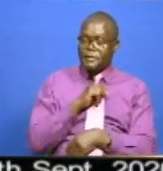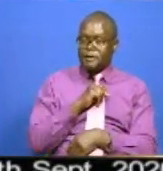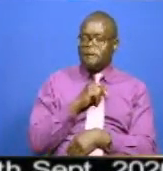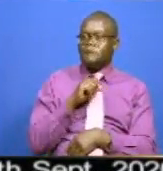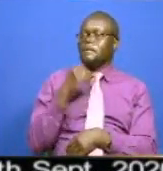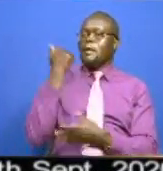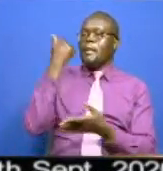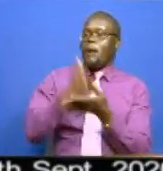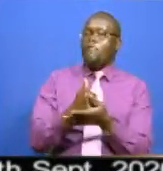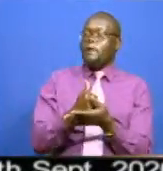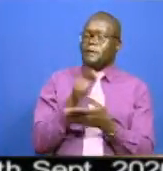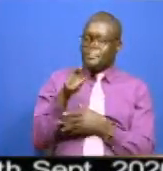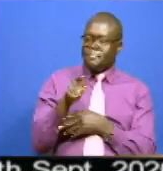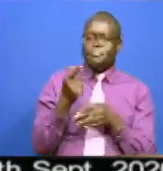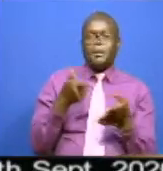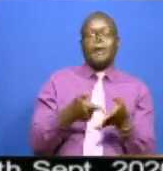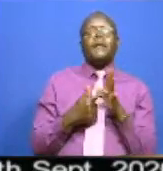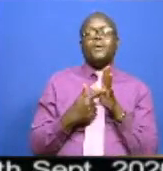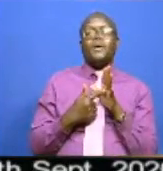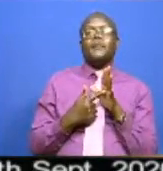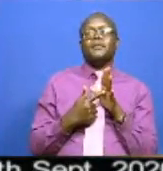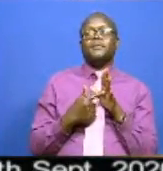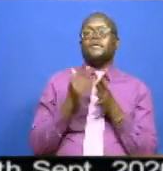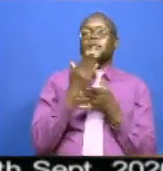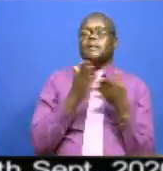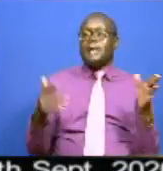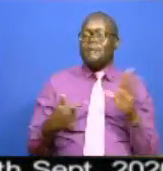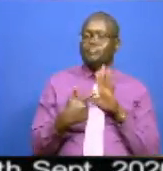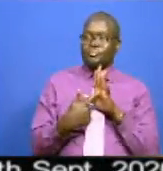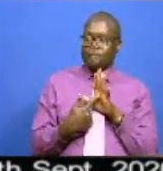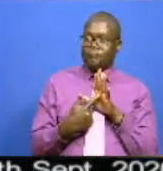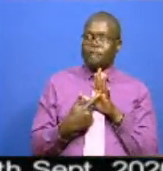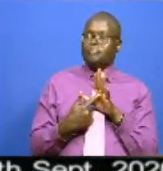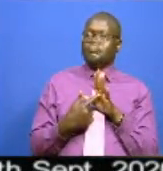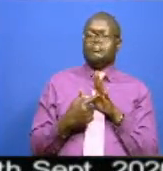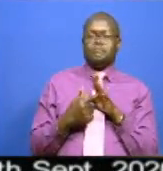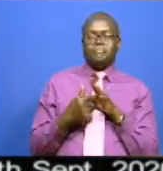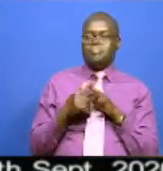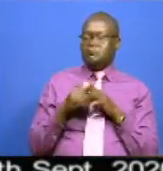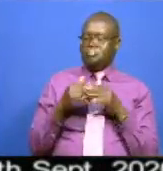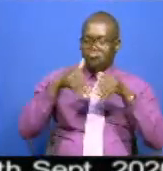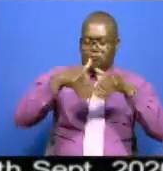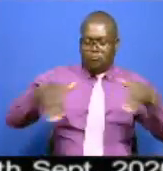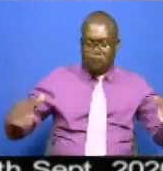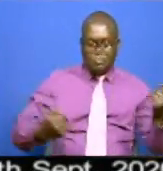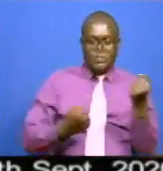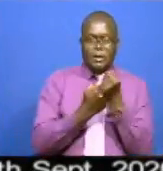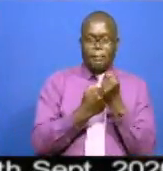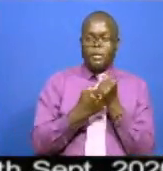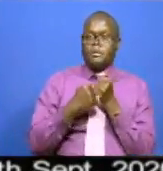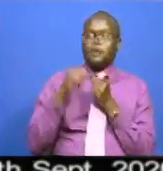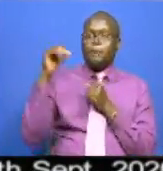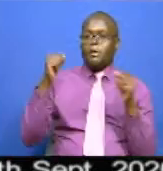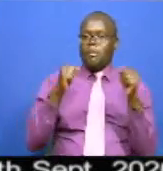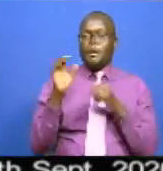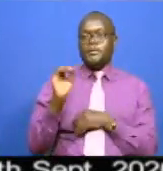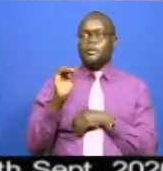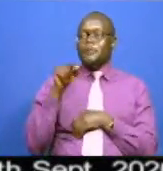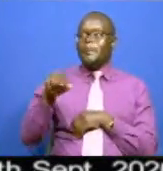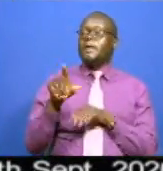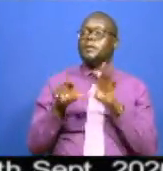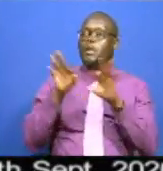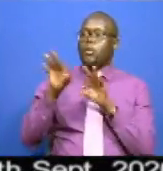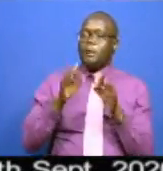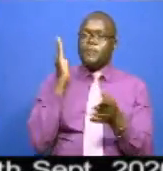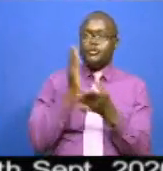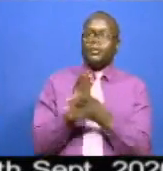office requires some demonstration of non-partisanship. By his admission, this nominee